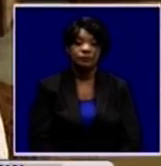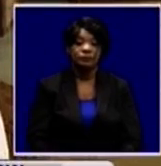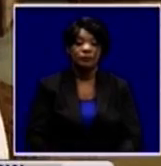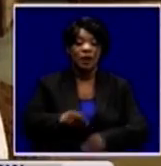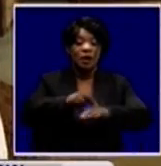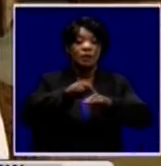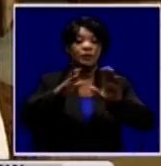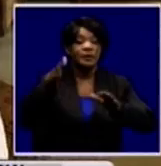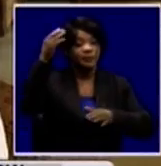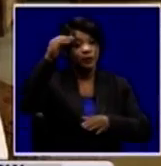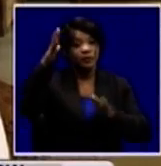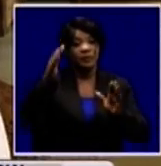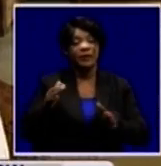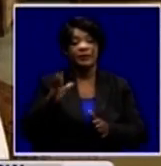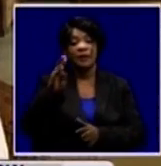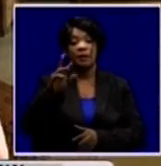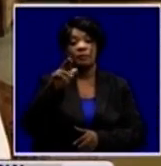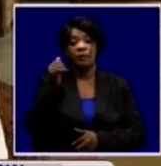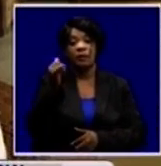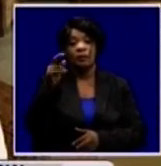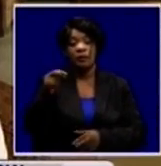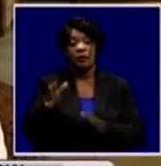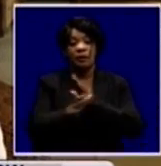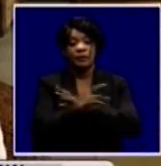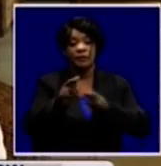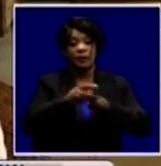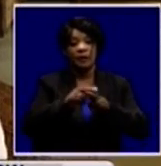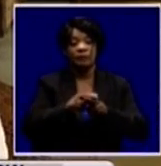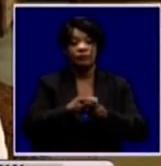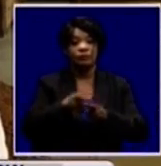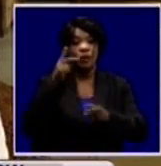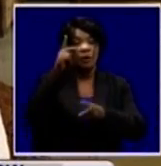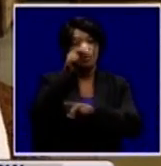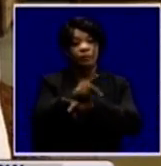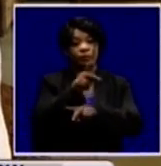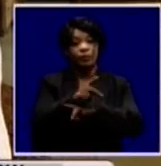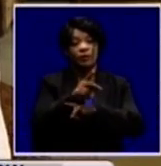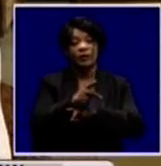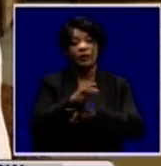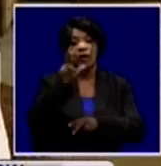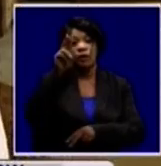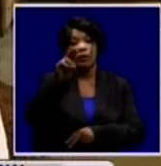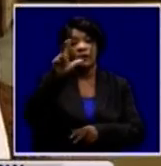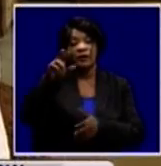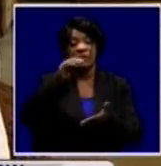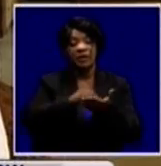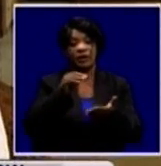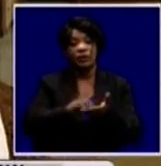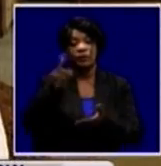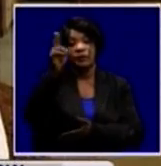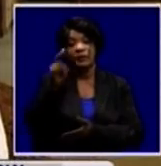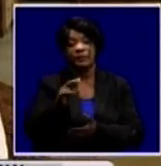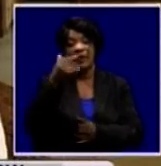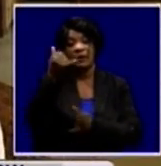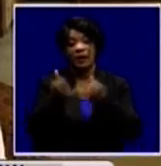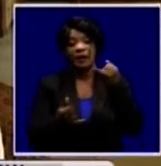Minister of Transport Brian Mushimba says Zambia Railways projects to collect over 23 million United States dollars by